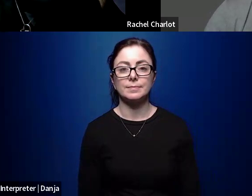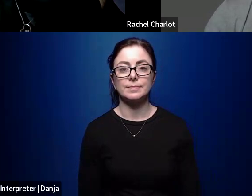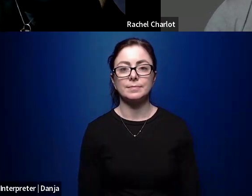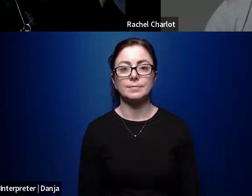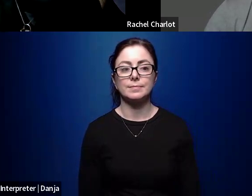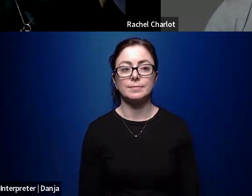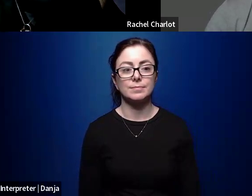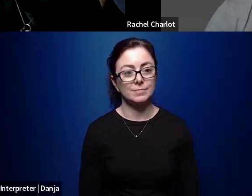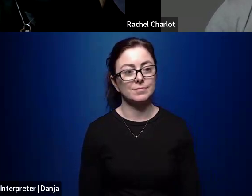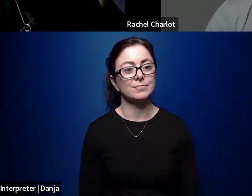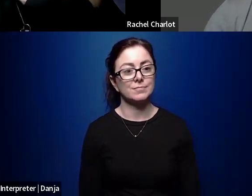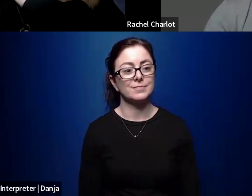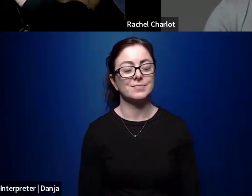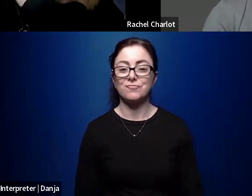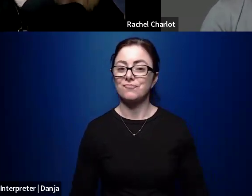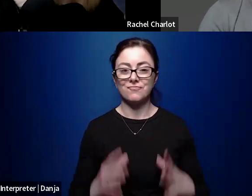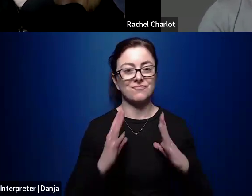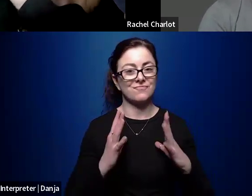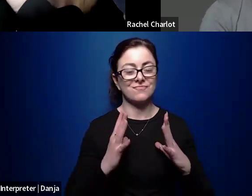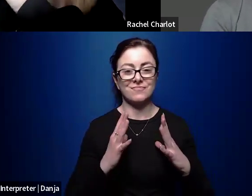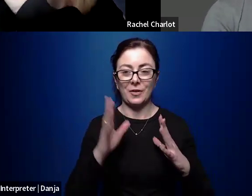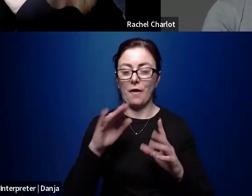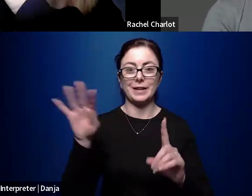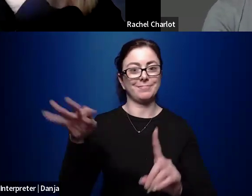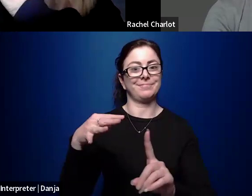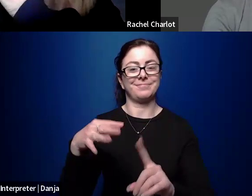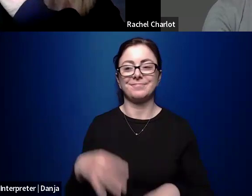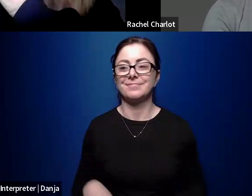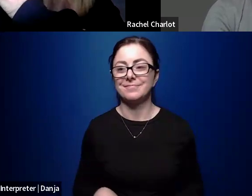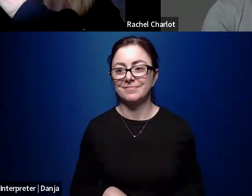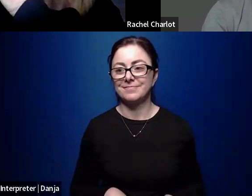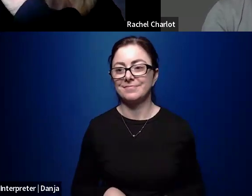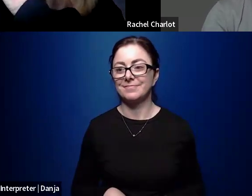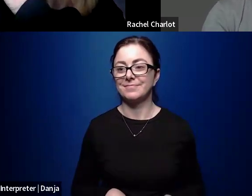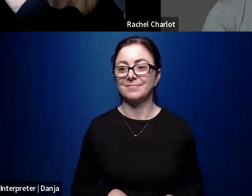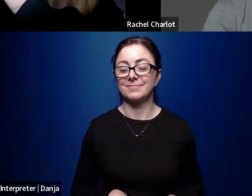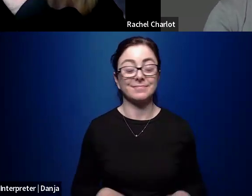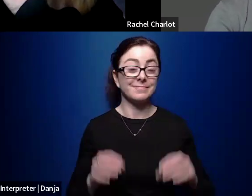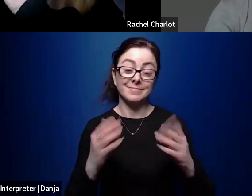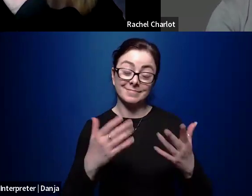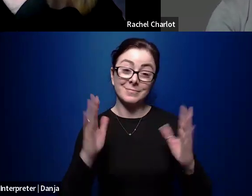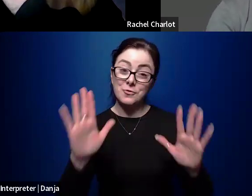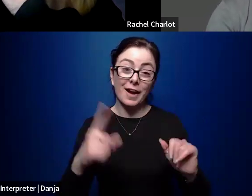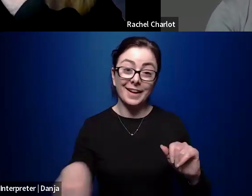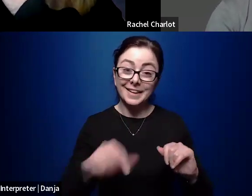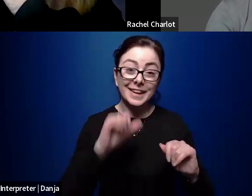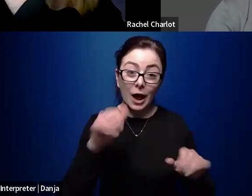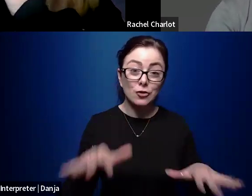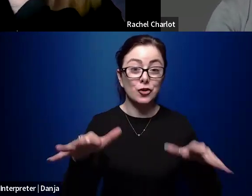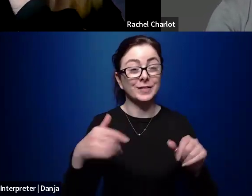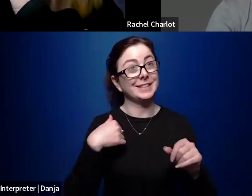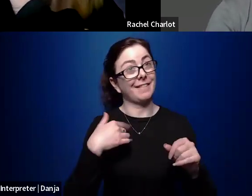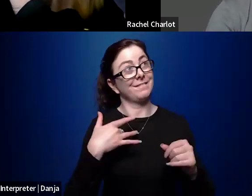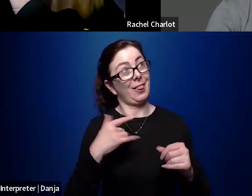It's okay, it's putting you on the spot. That's great if none of them are nervous. It'd make me nervous just even thinking about it. So you guys,